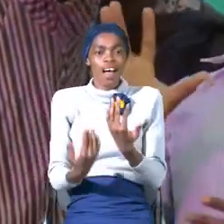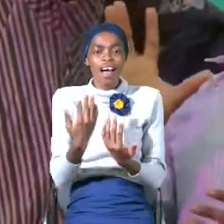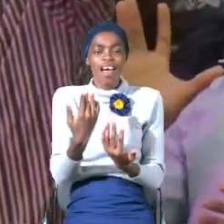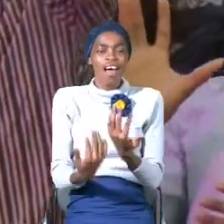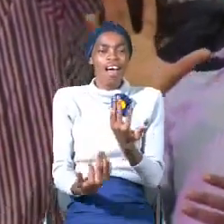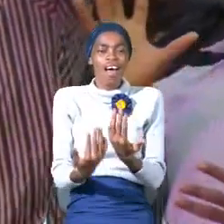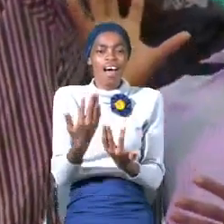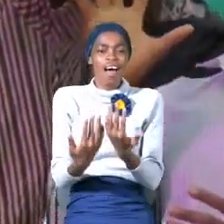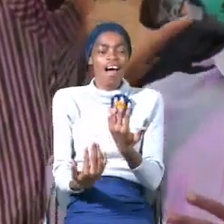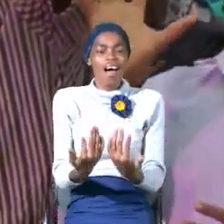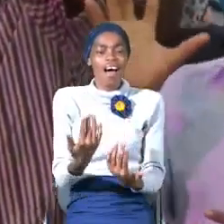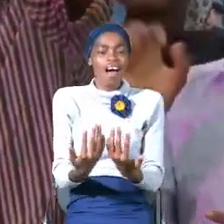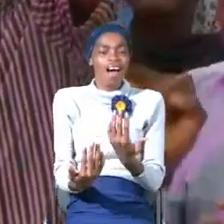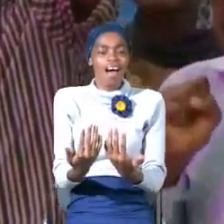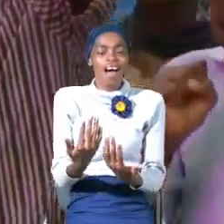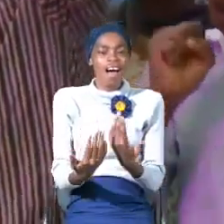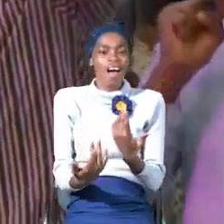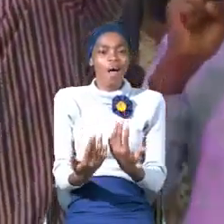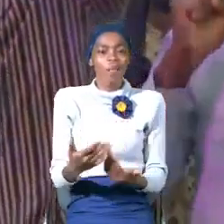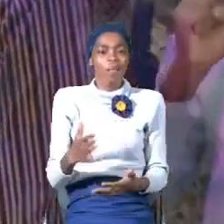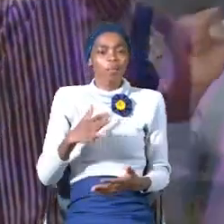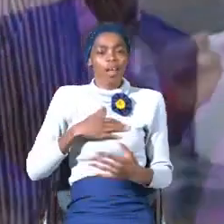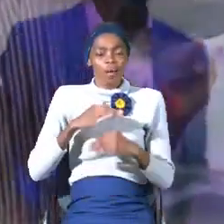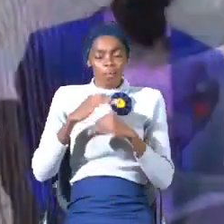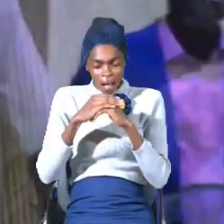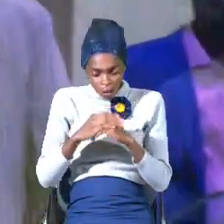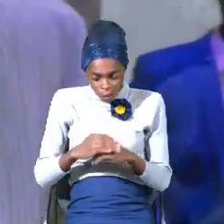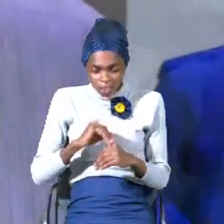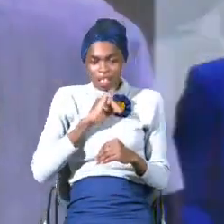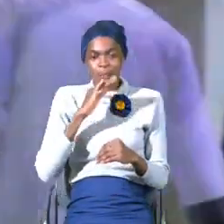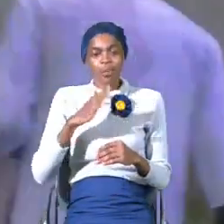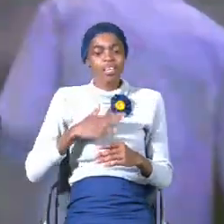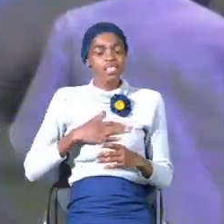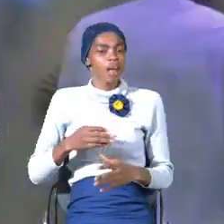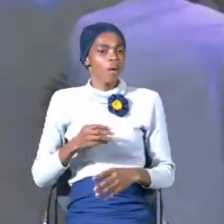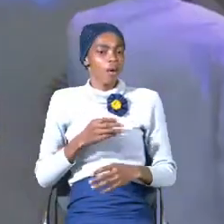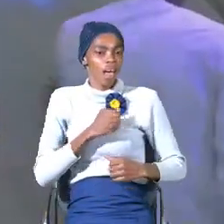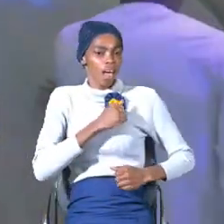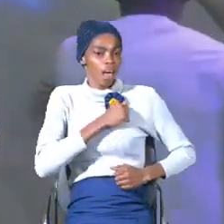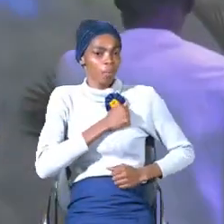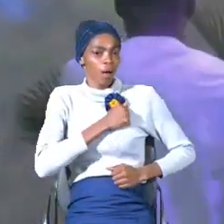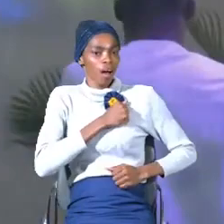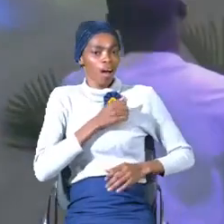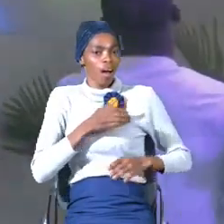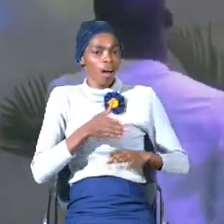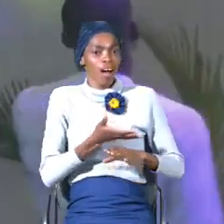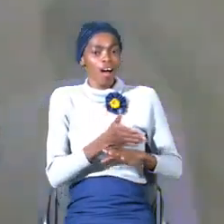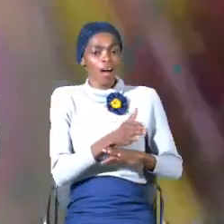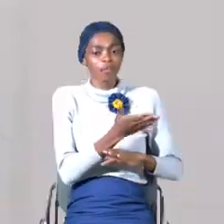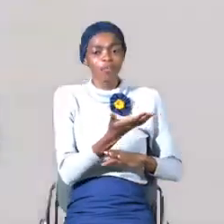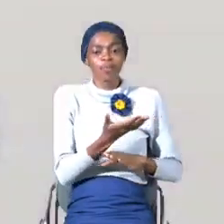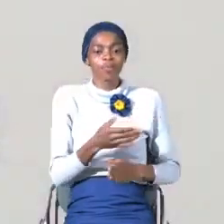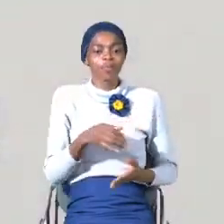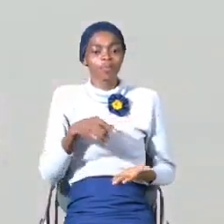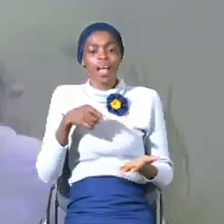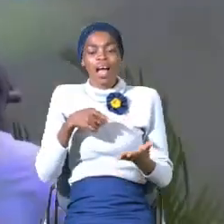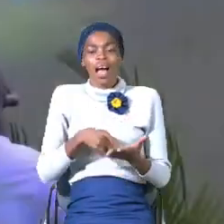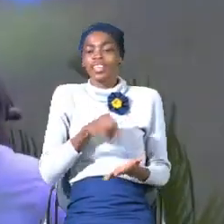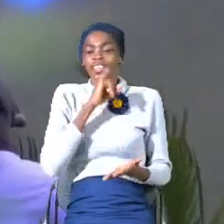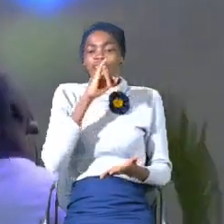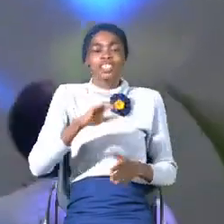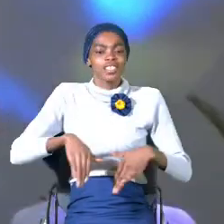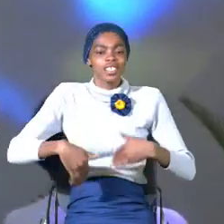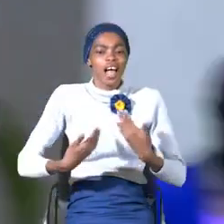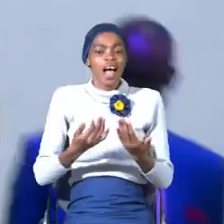fire. My worship is my weapon. My worship is my weapon. This is how I win my